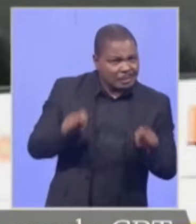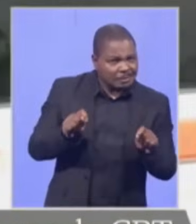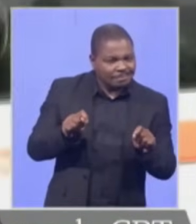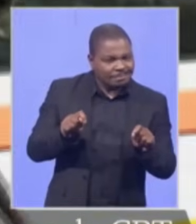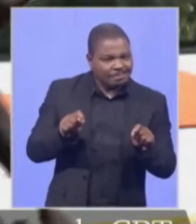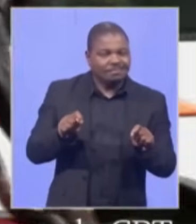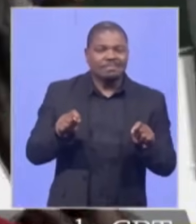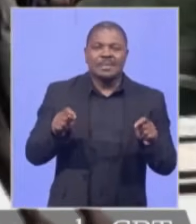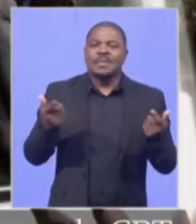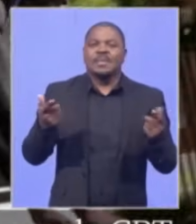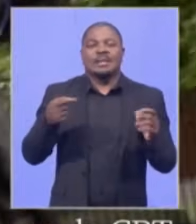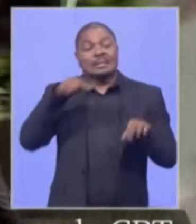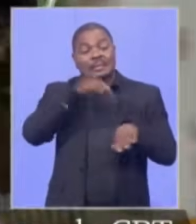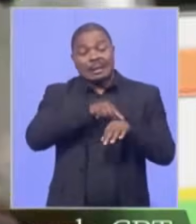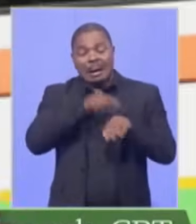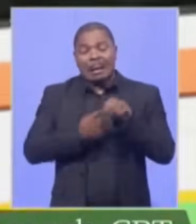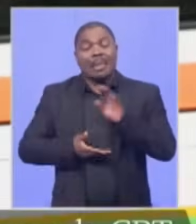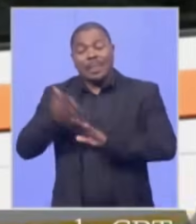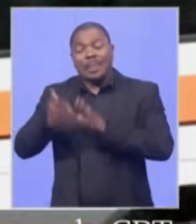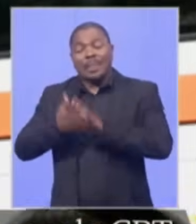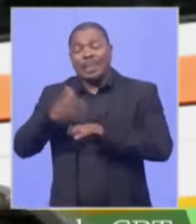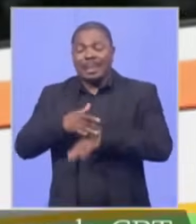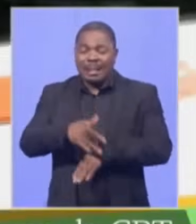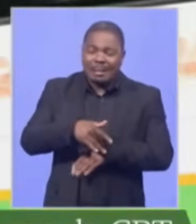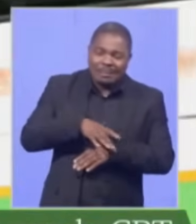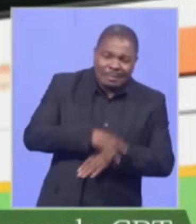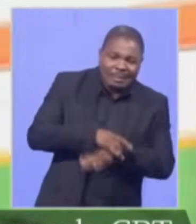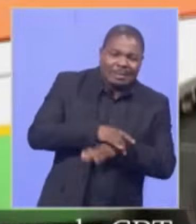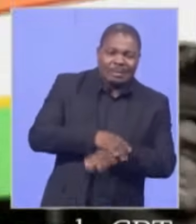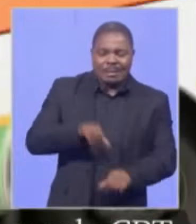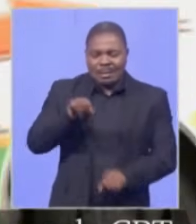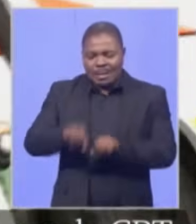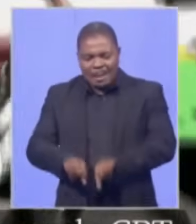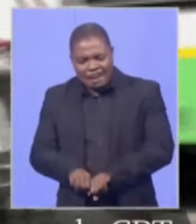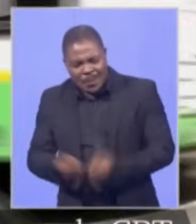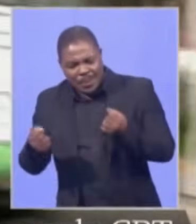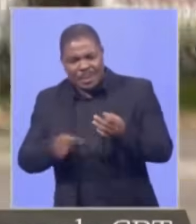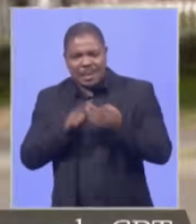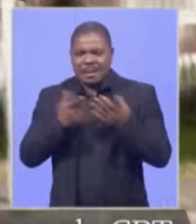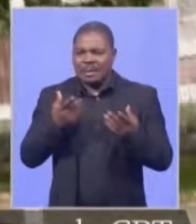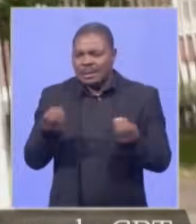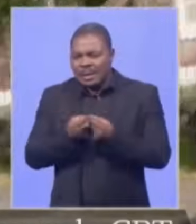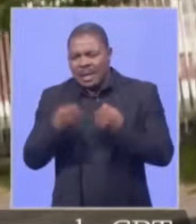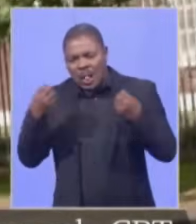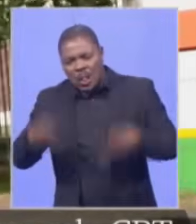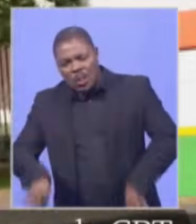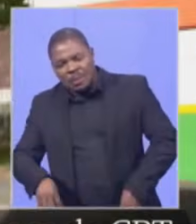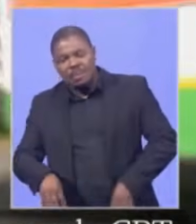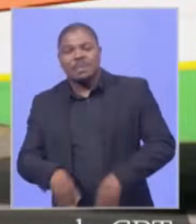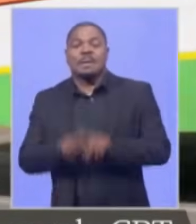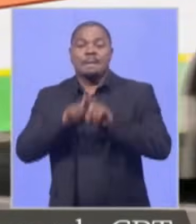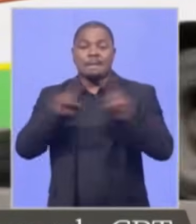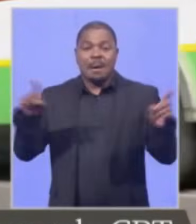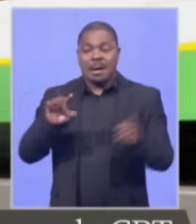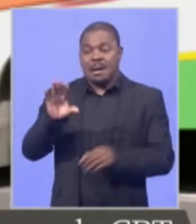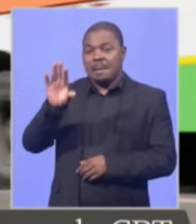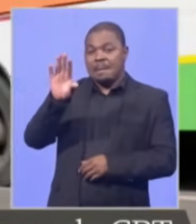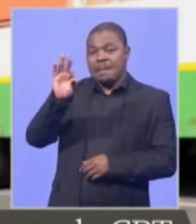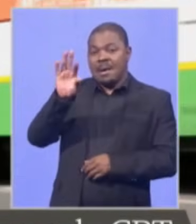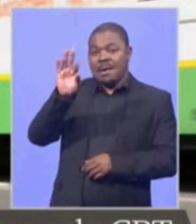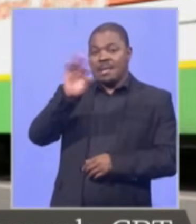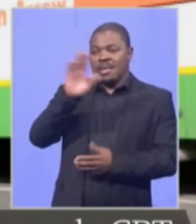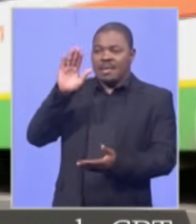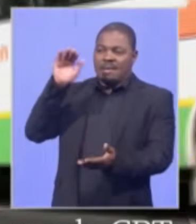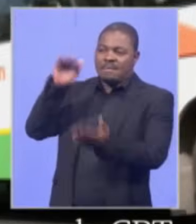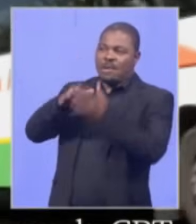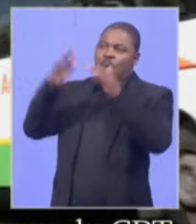Nakong ya leeto ba itemogetše dikgobalo, go senyega ga dipaesekele le go latlhegelwa ke dilo. E fela ka mošupologo ba lebile ka holong